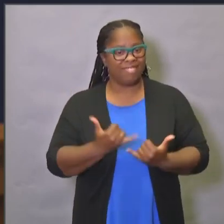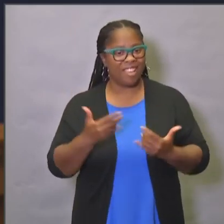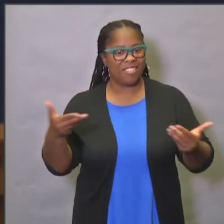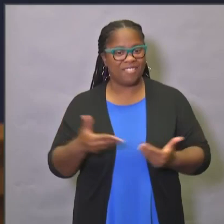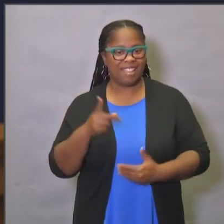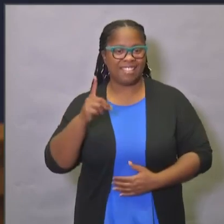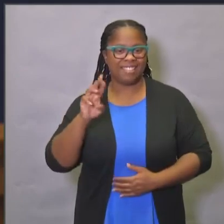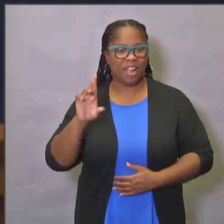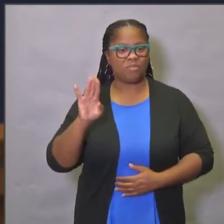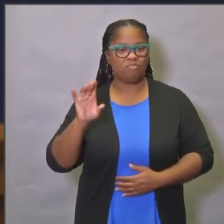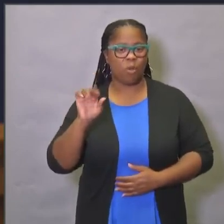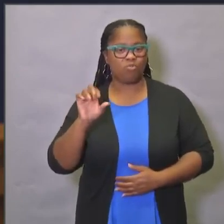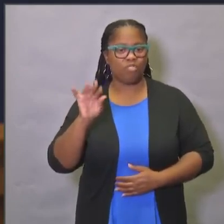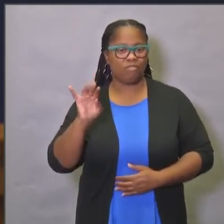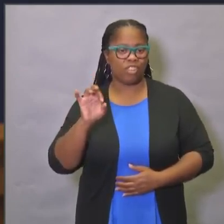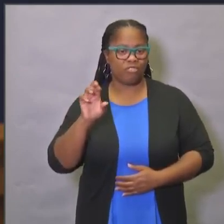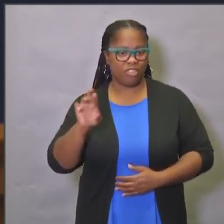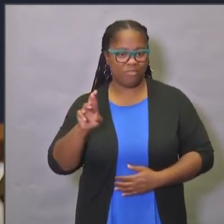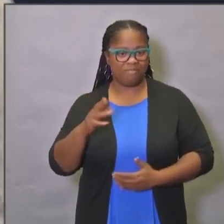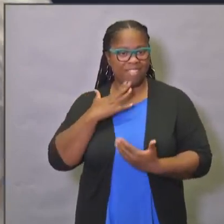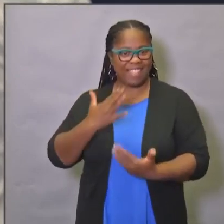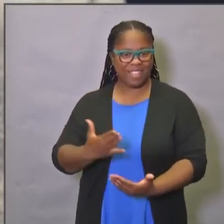Ferrer up. Thank you.